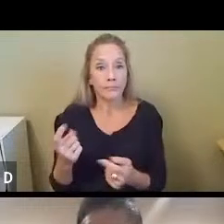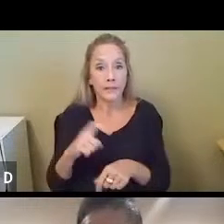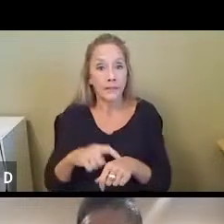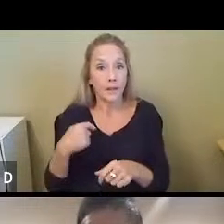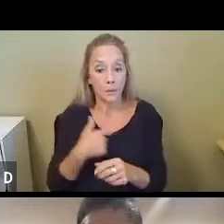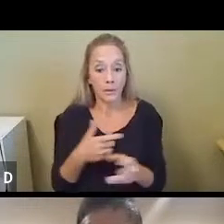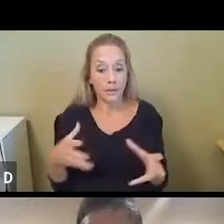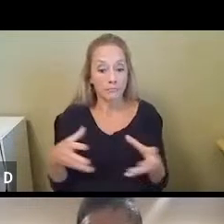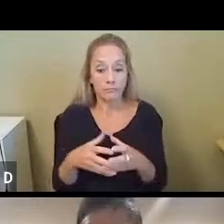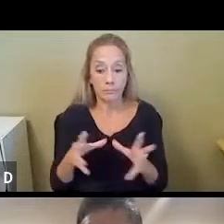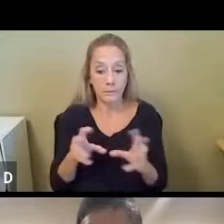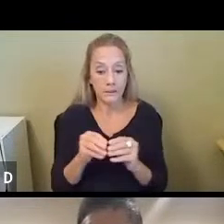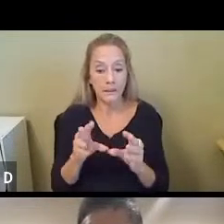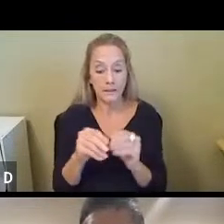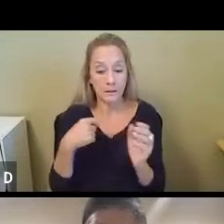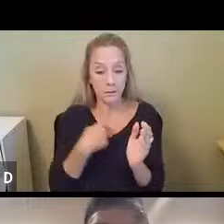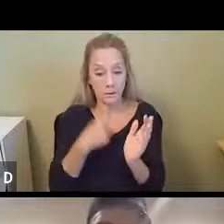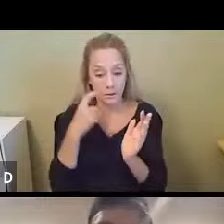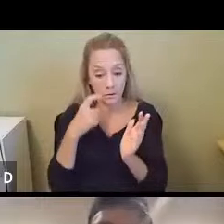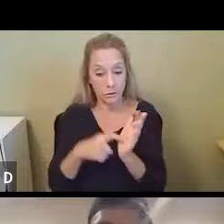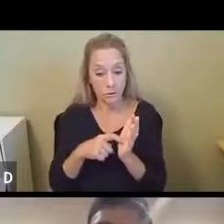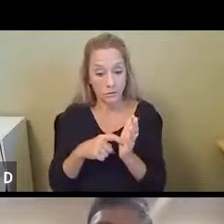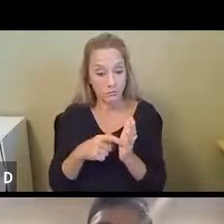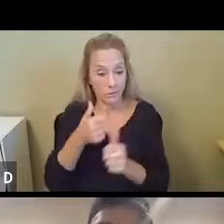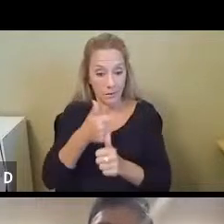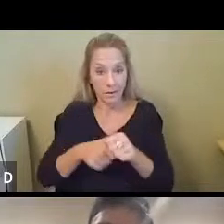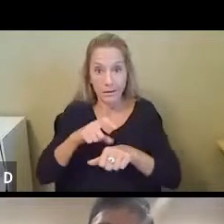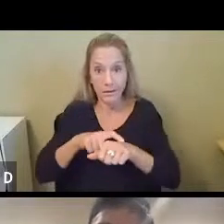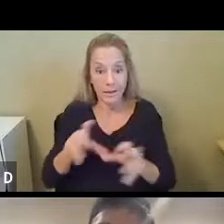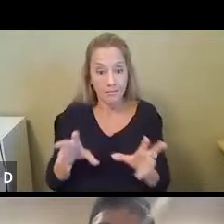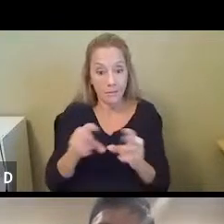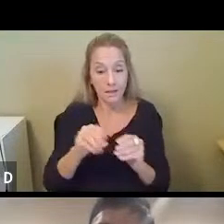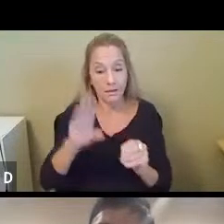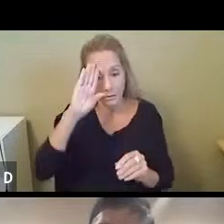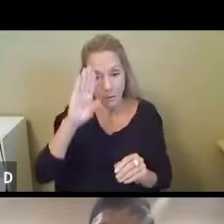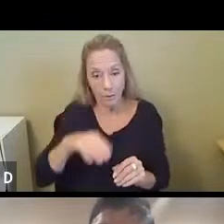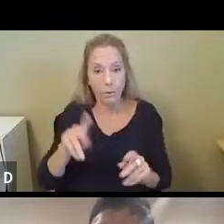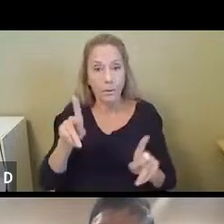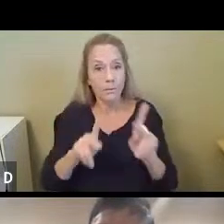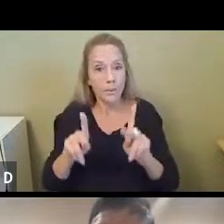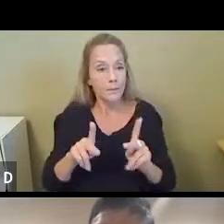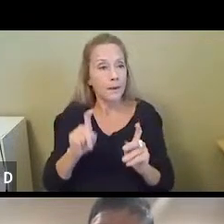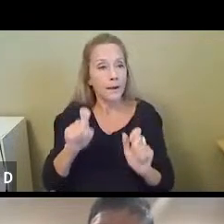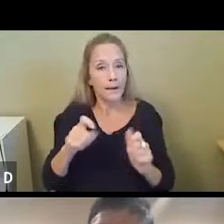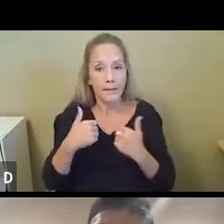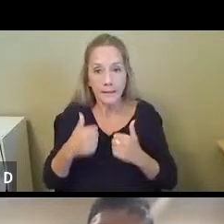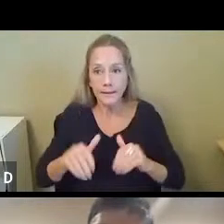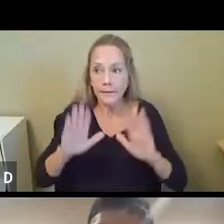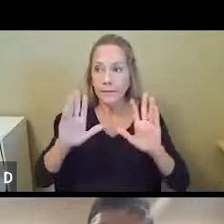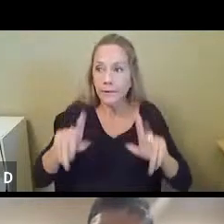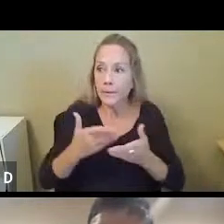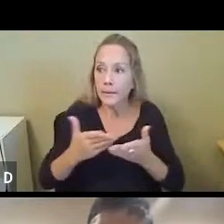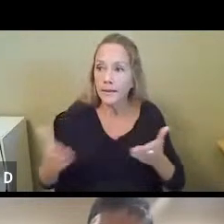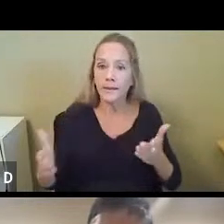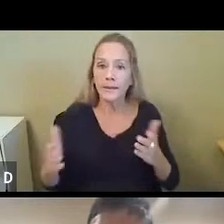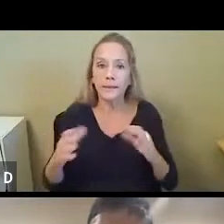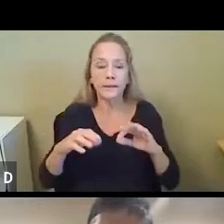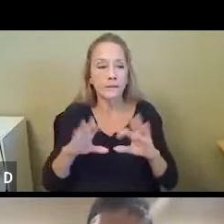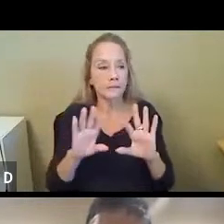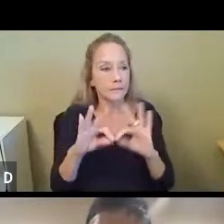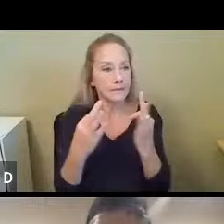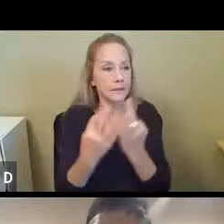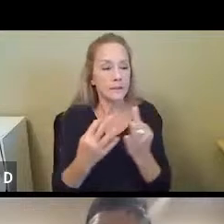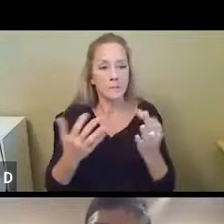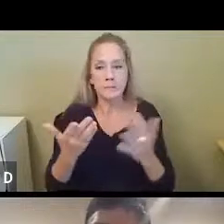recognize almost, I think, every meeting, the sacrifices people are having to make, families,